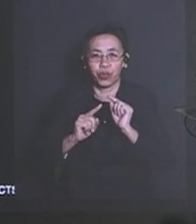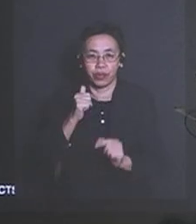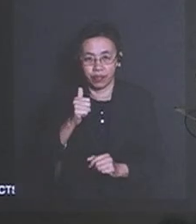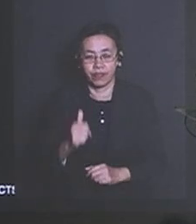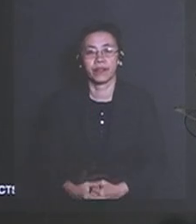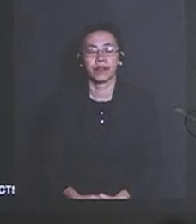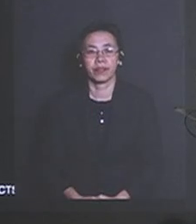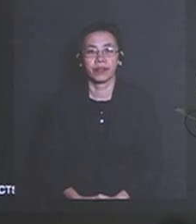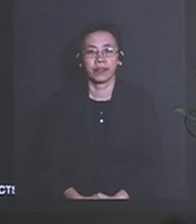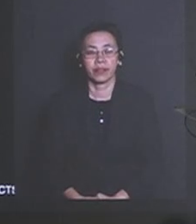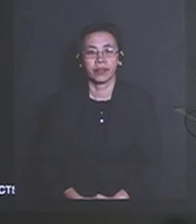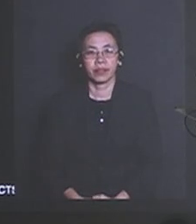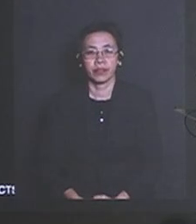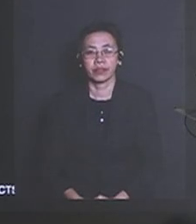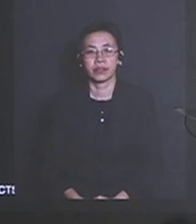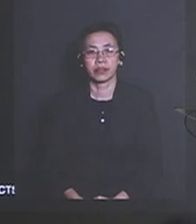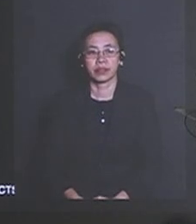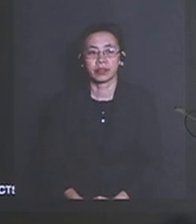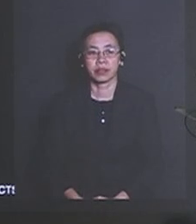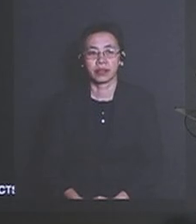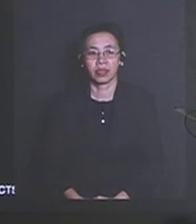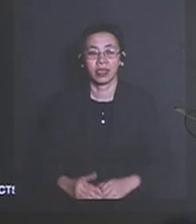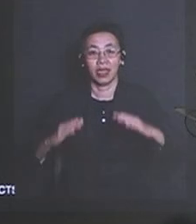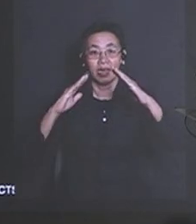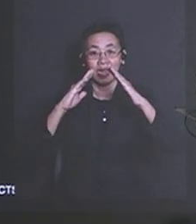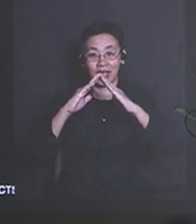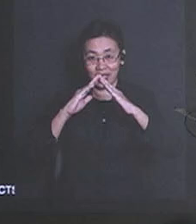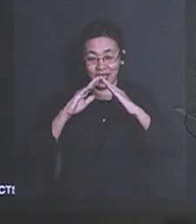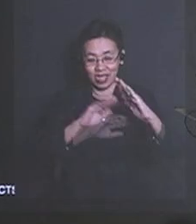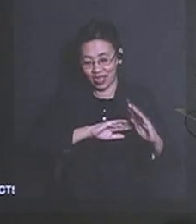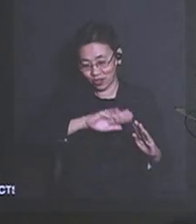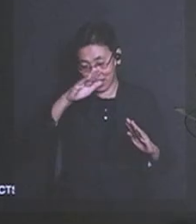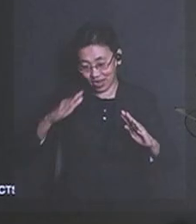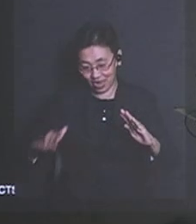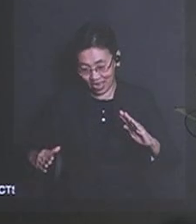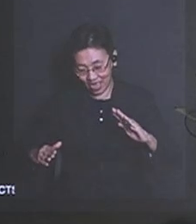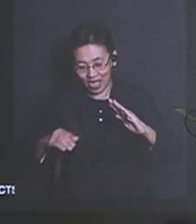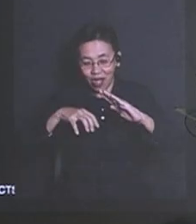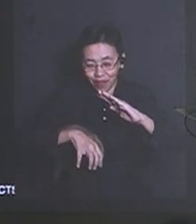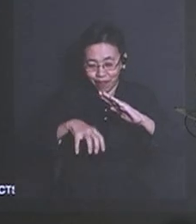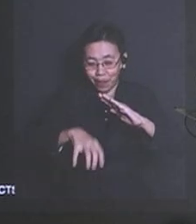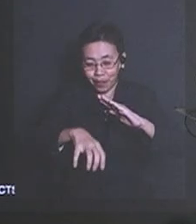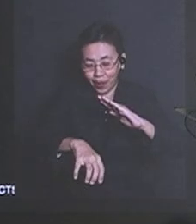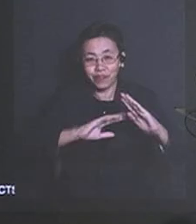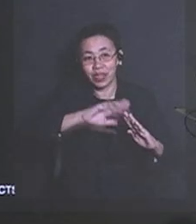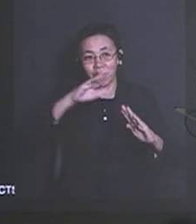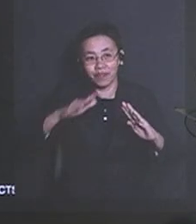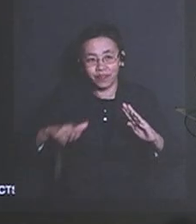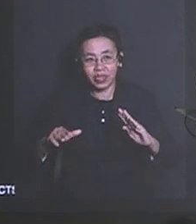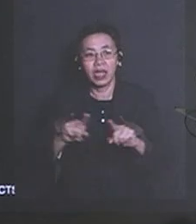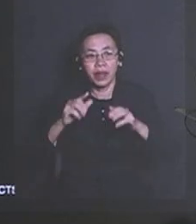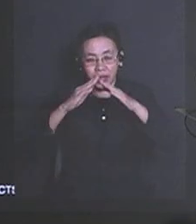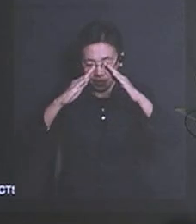The form of the roof is designed with a pitch higher than normal to shield the interior from monsoon rain without to have the long span